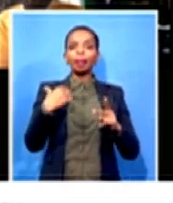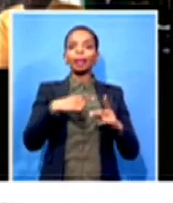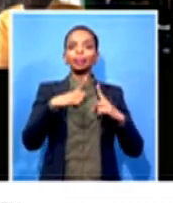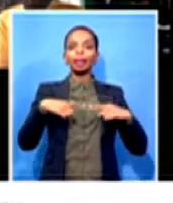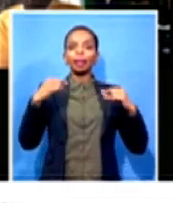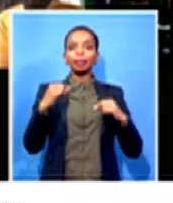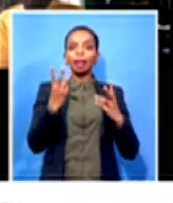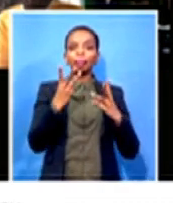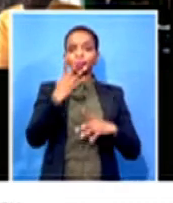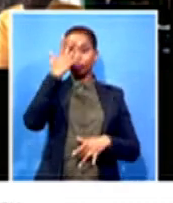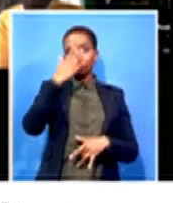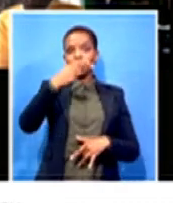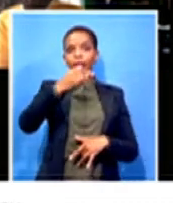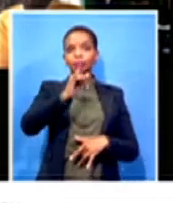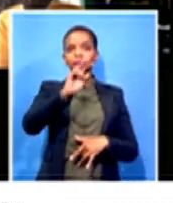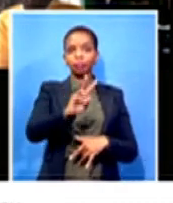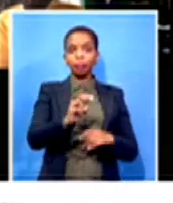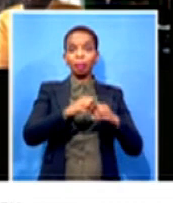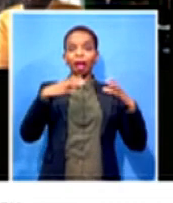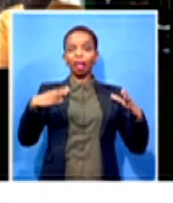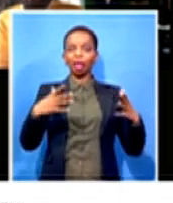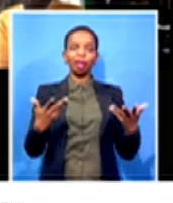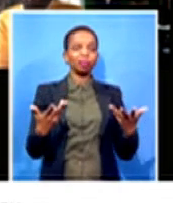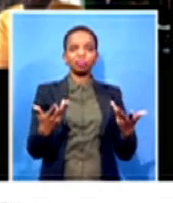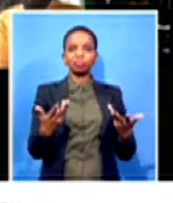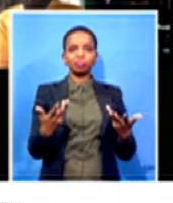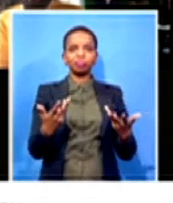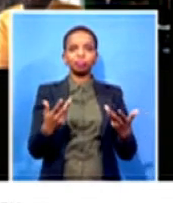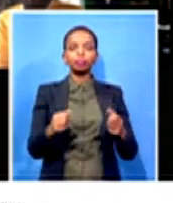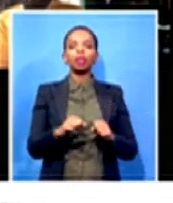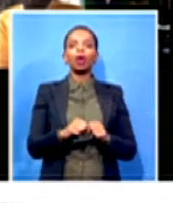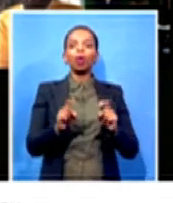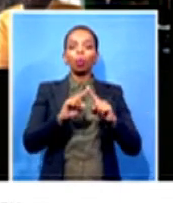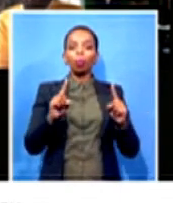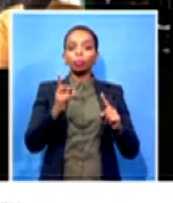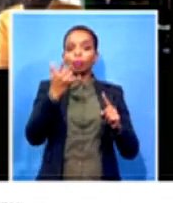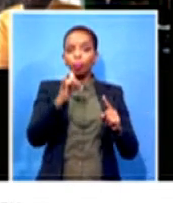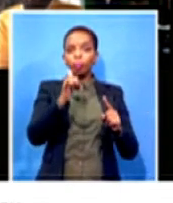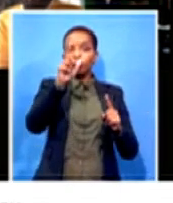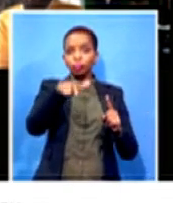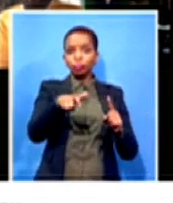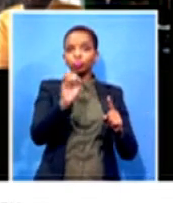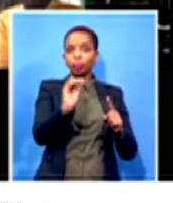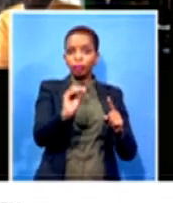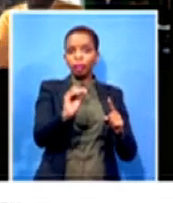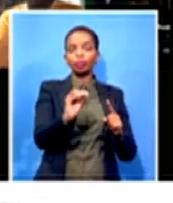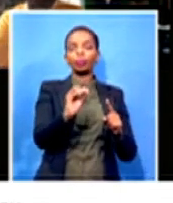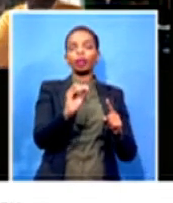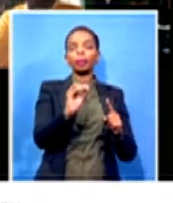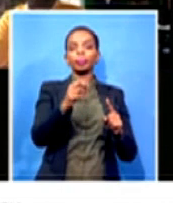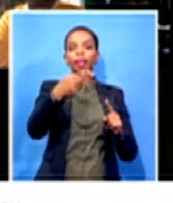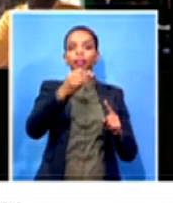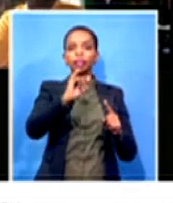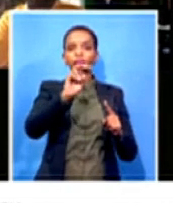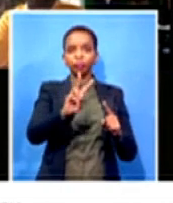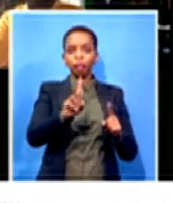TB and they have HIV and it's well controlled, that is, they've gone to their doctor, the viral